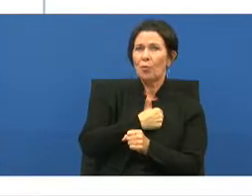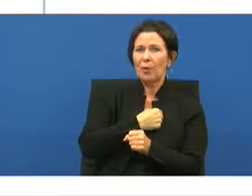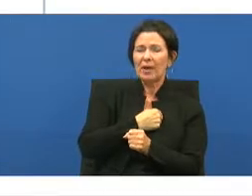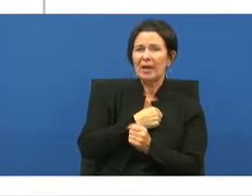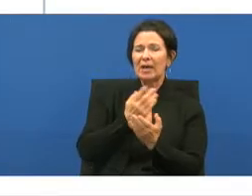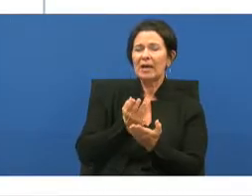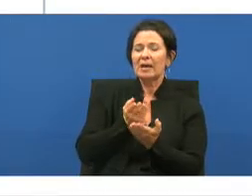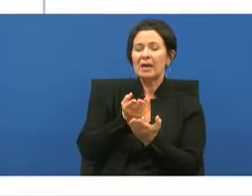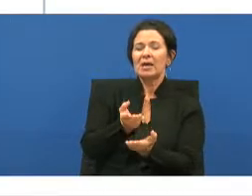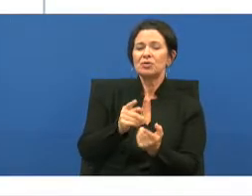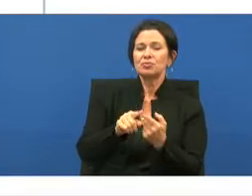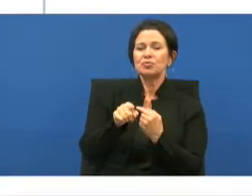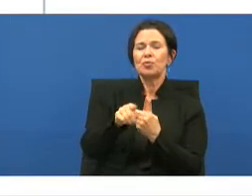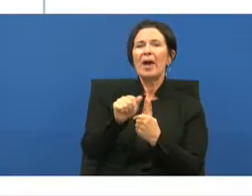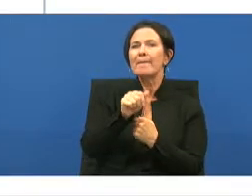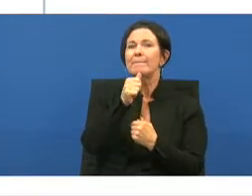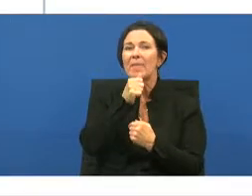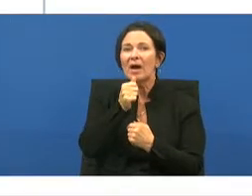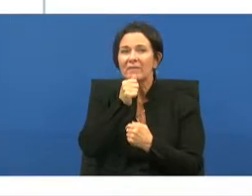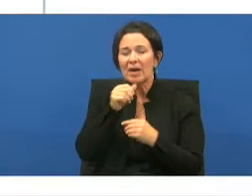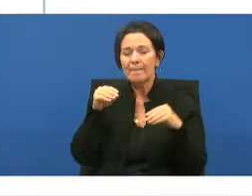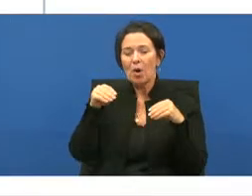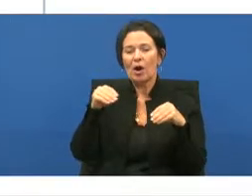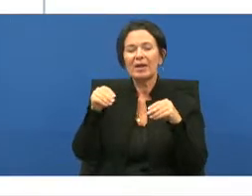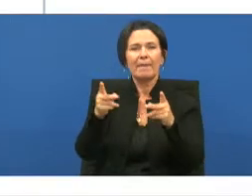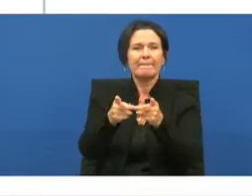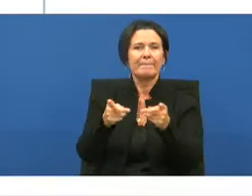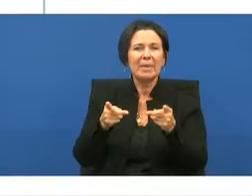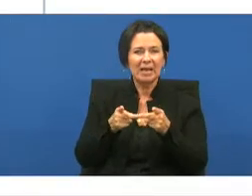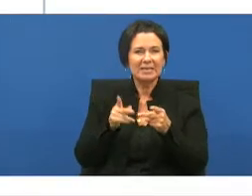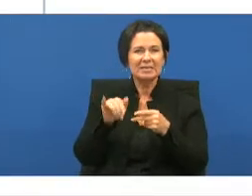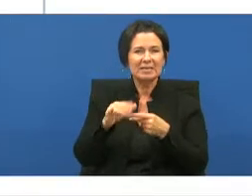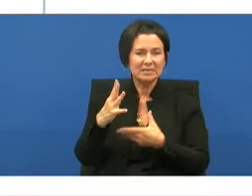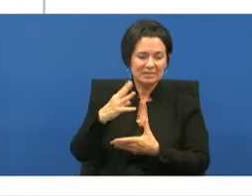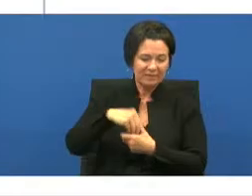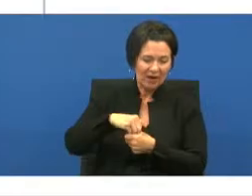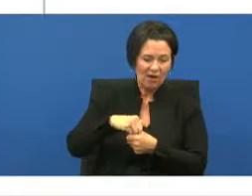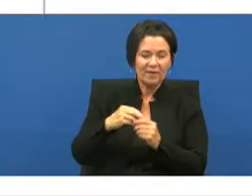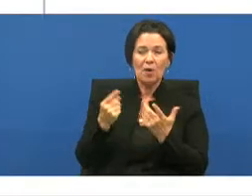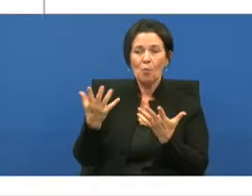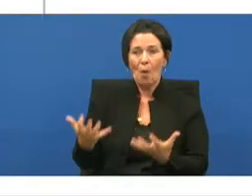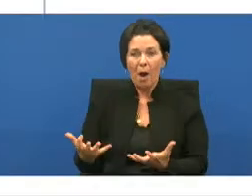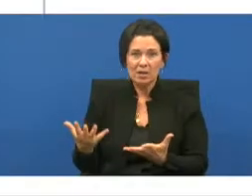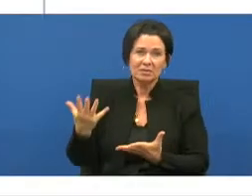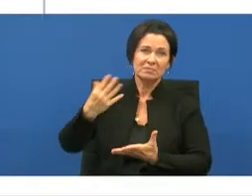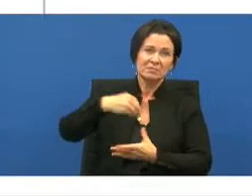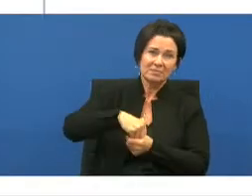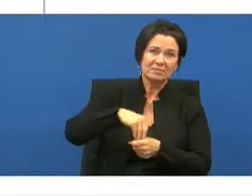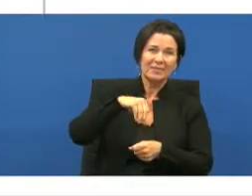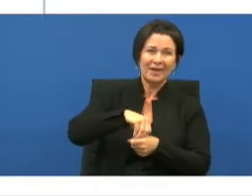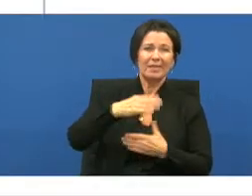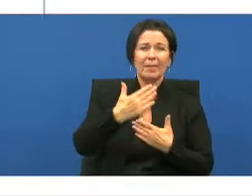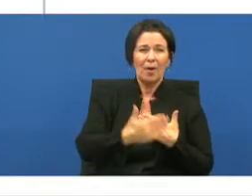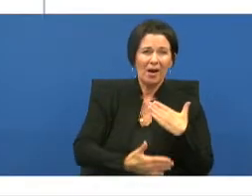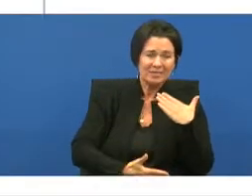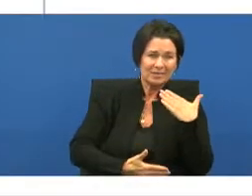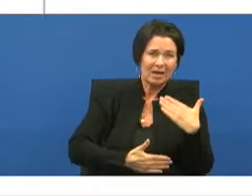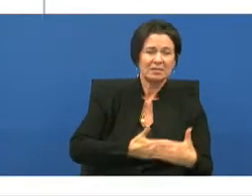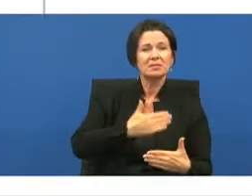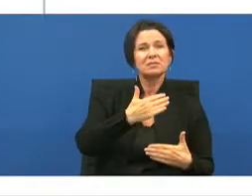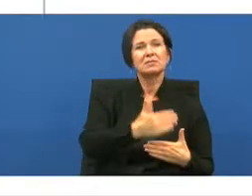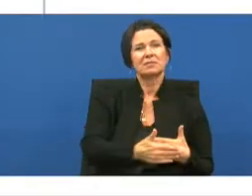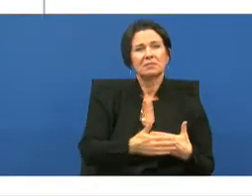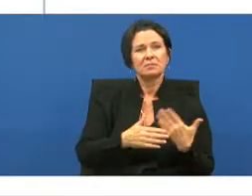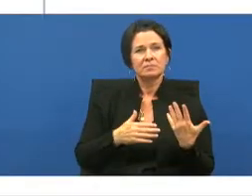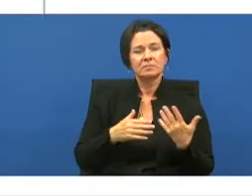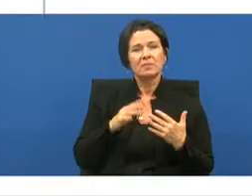private marketplace that is receptive to the idea, that is engaged and wants to participate in the process. And that's really